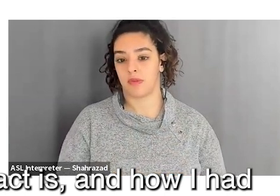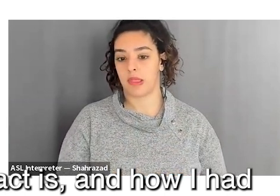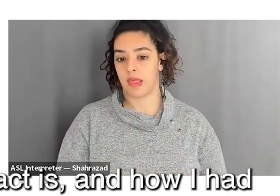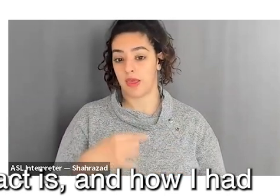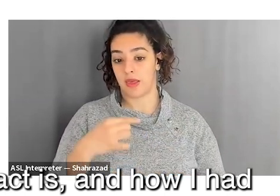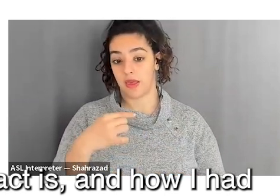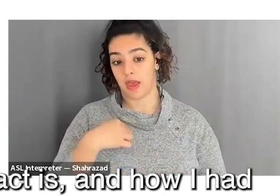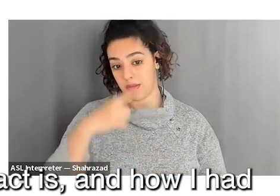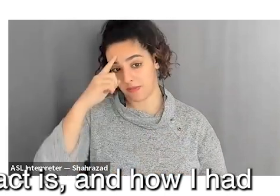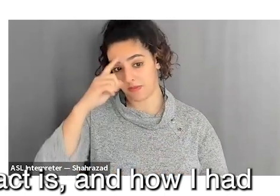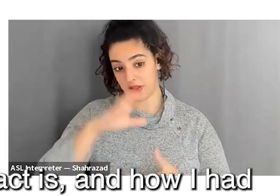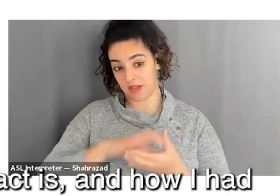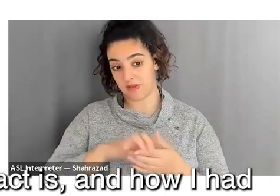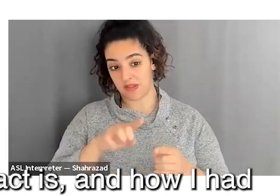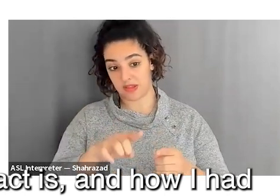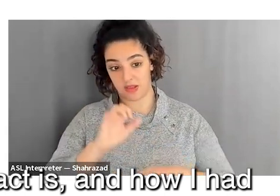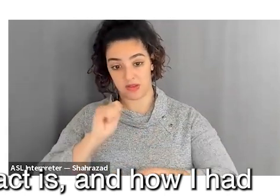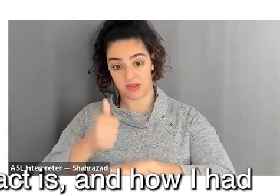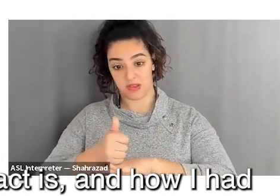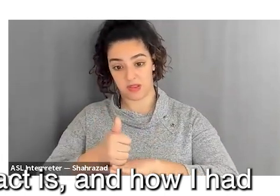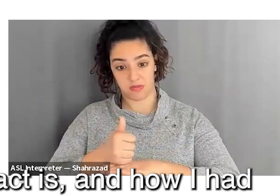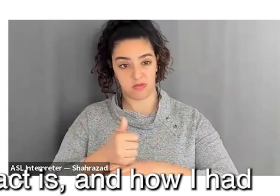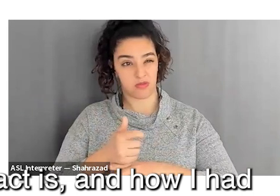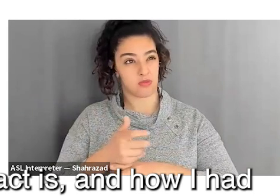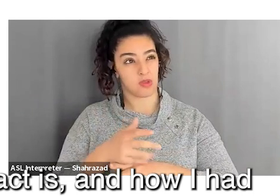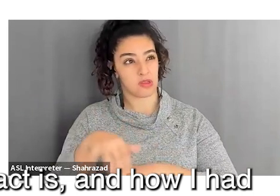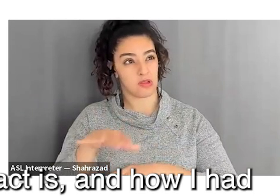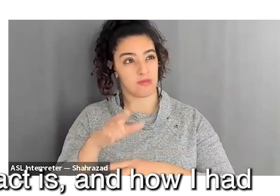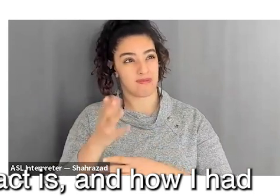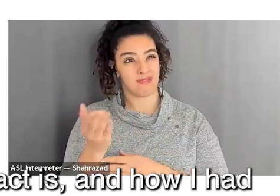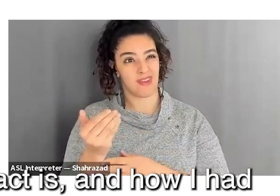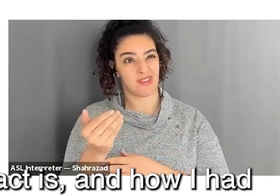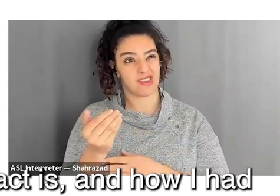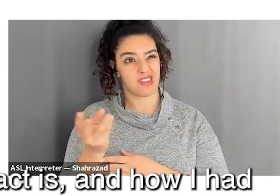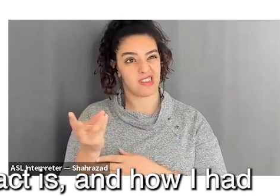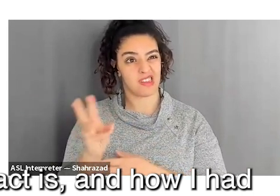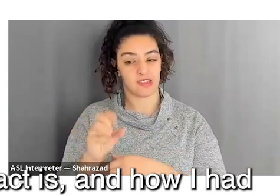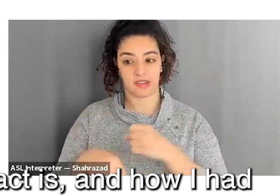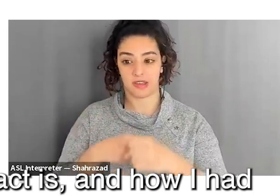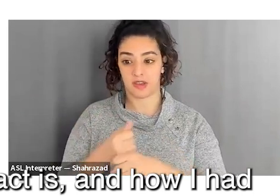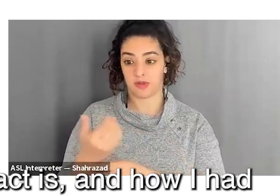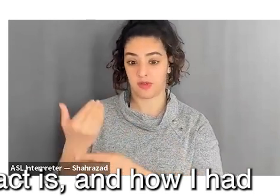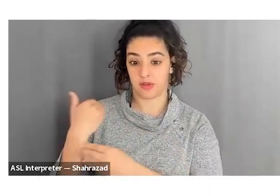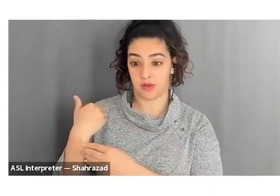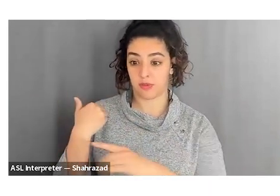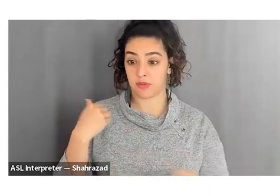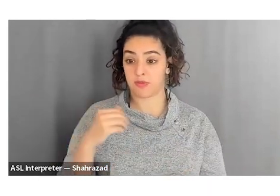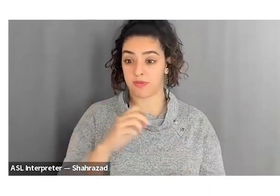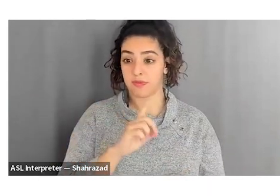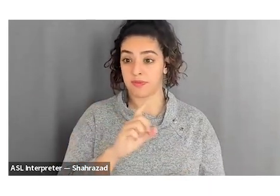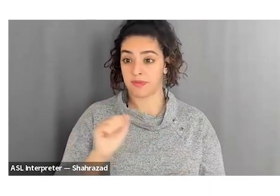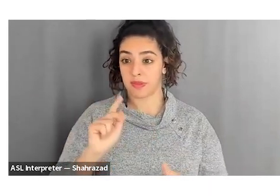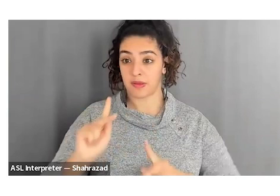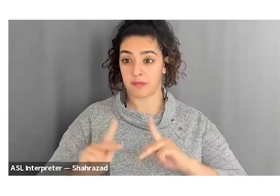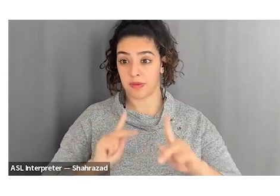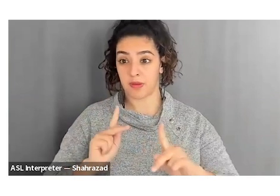was created 15 or 16 years ago by disabled people from the global majority